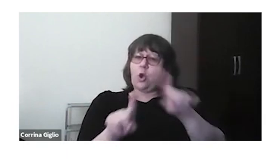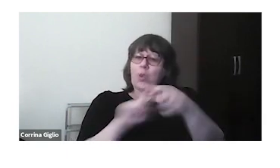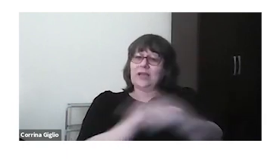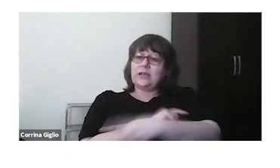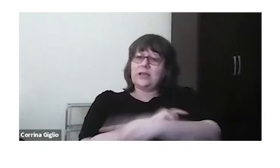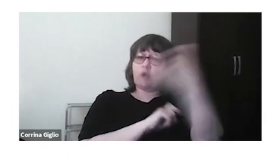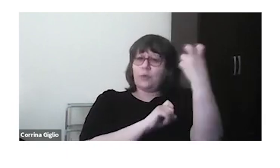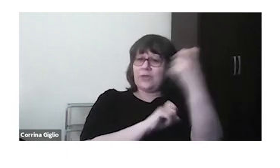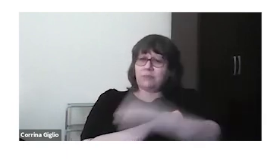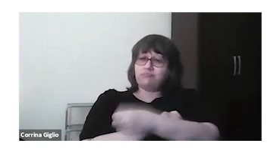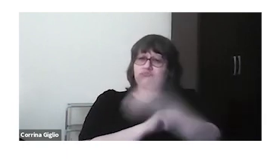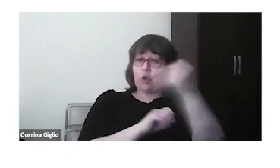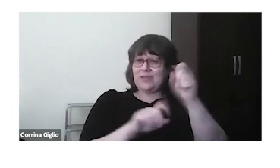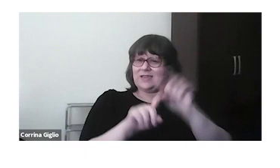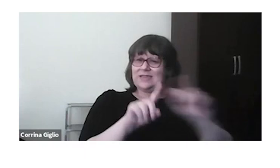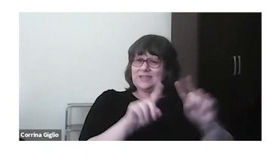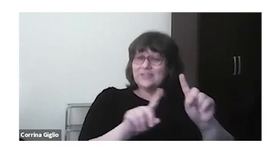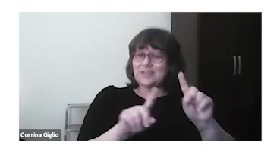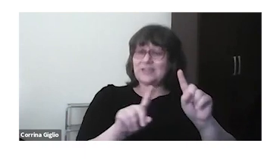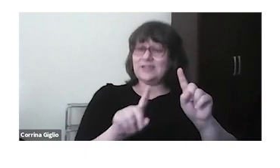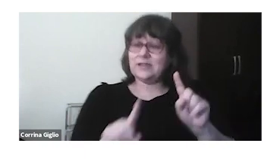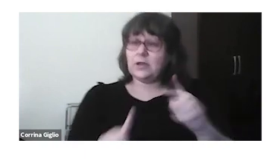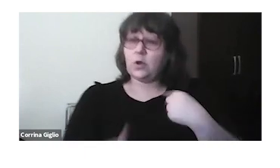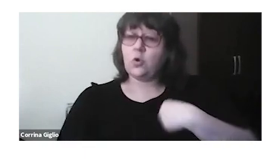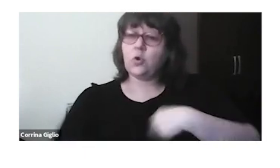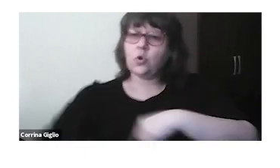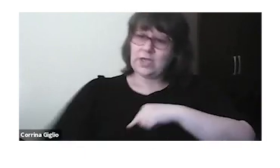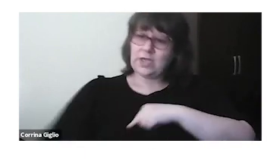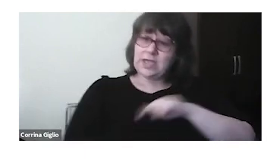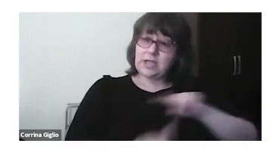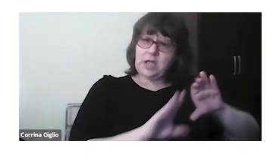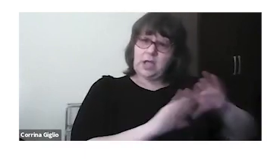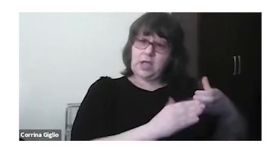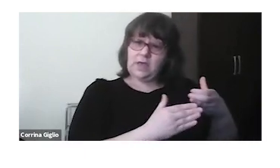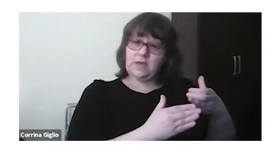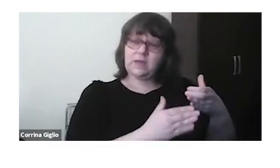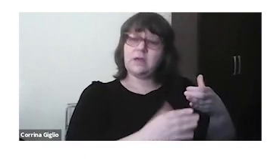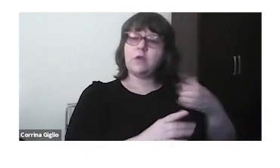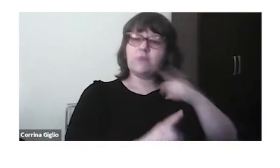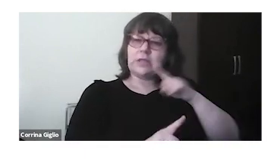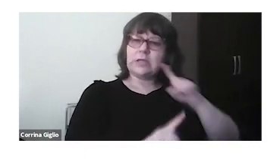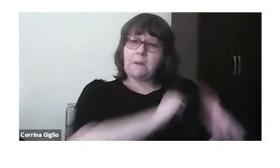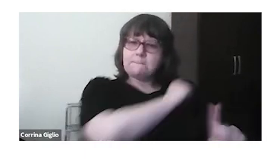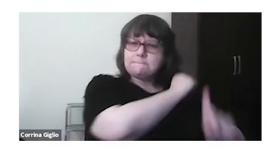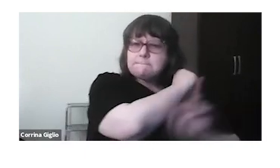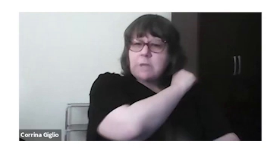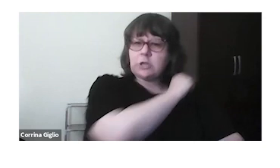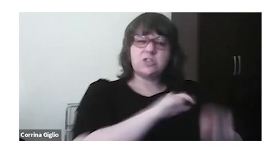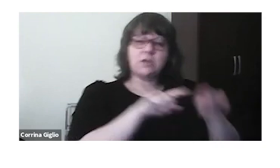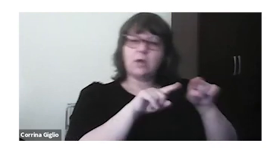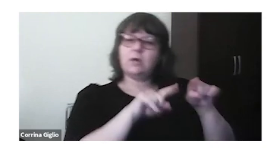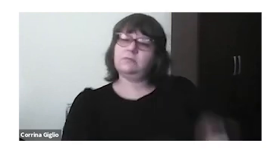for, like, things that are appropriated, things that, we were sort of castigated for. So I just thought that was really important.